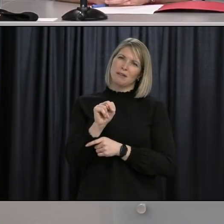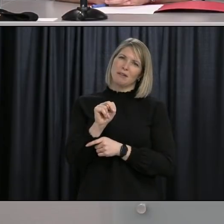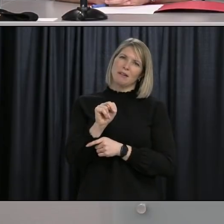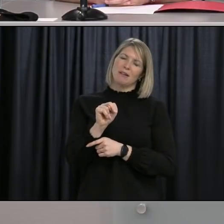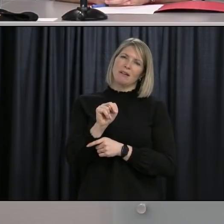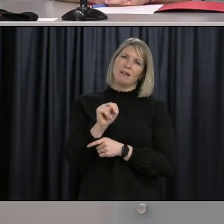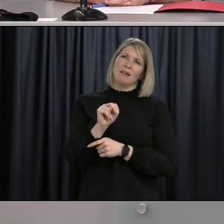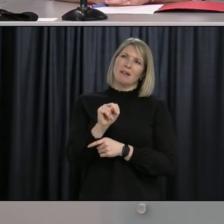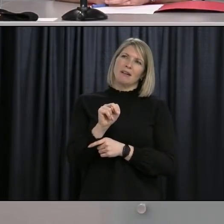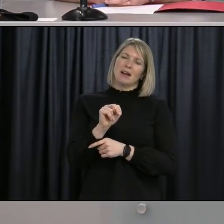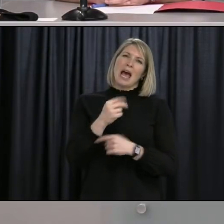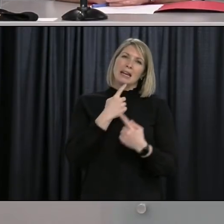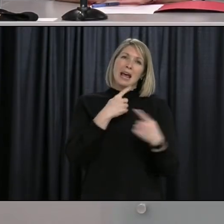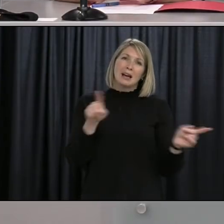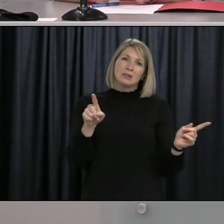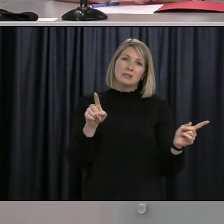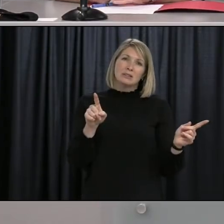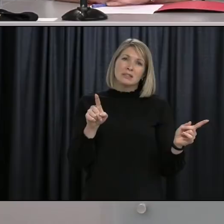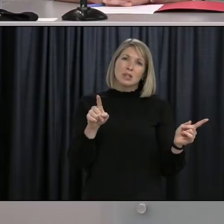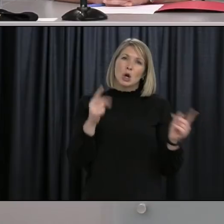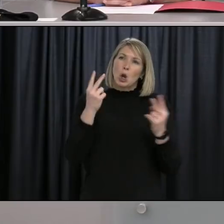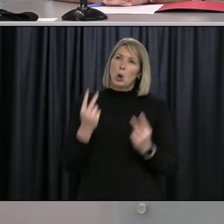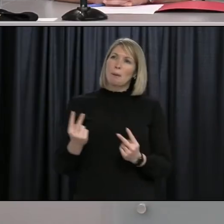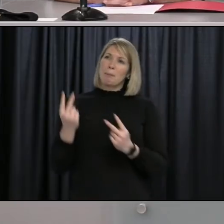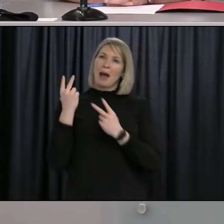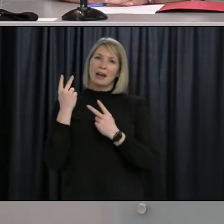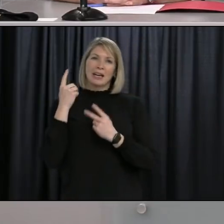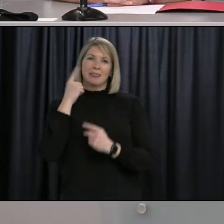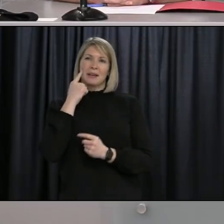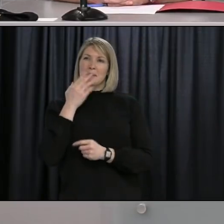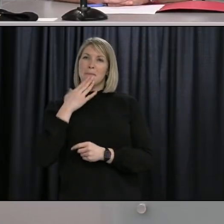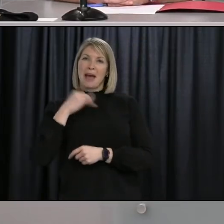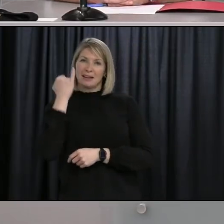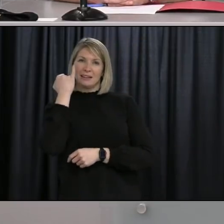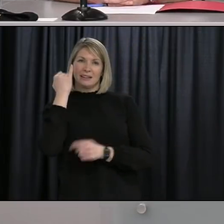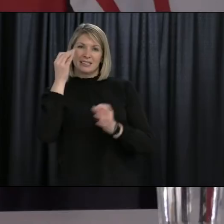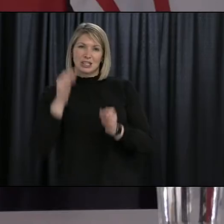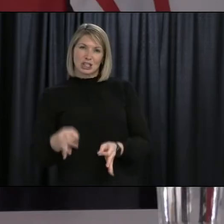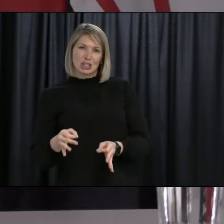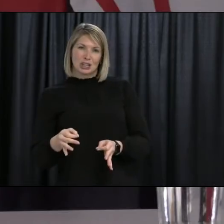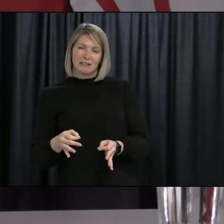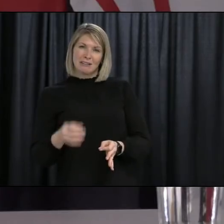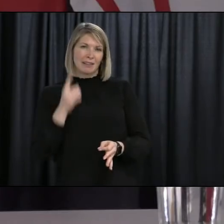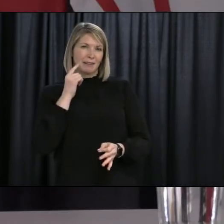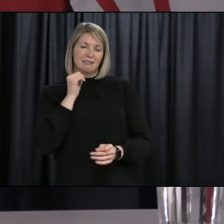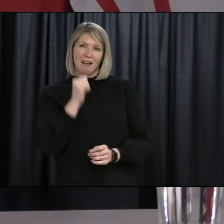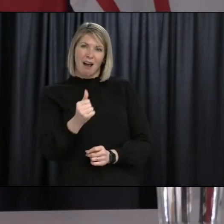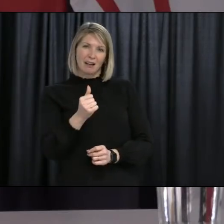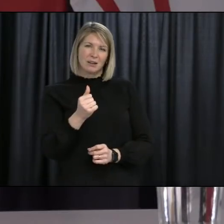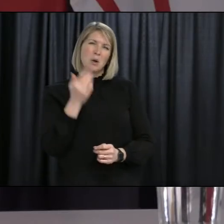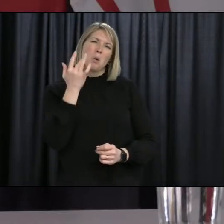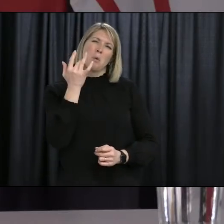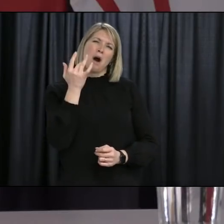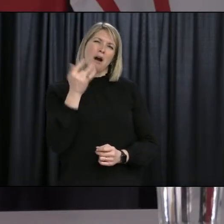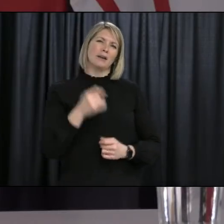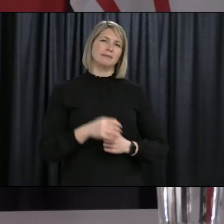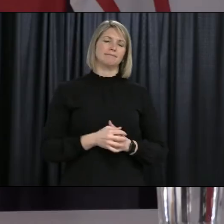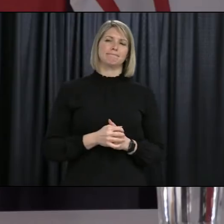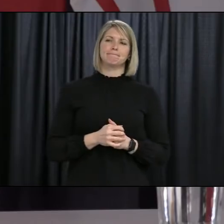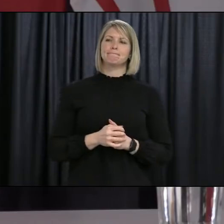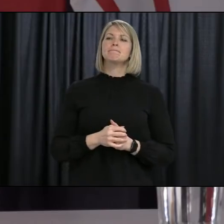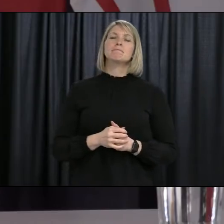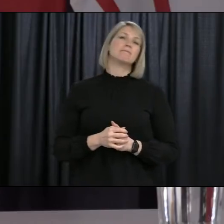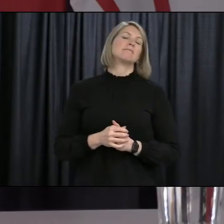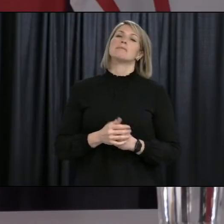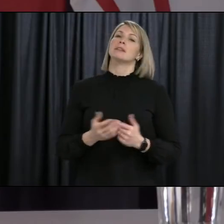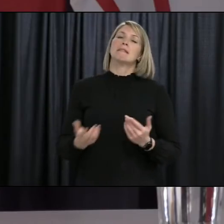did, given the announcement that we got today? Look, I told you from the very beginning, this was not a decision that I took lightly. We looked